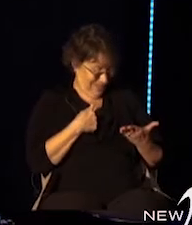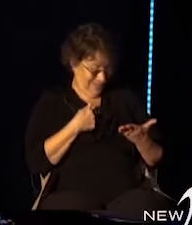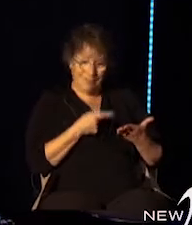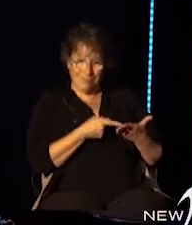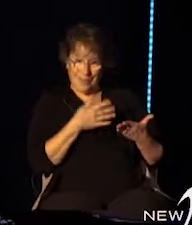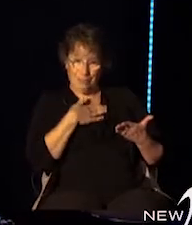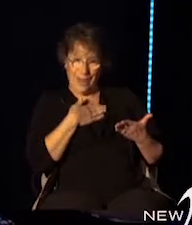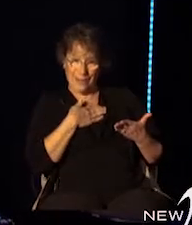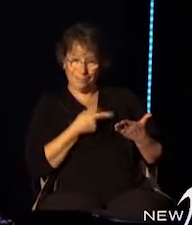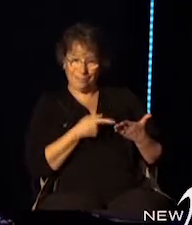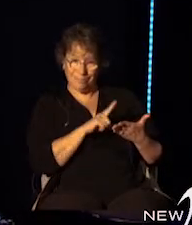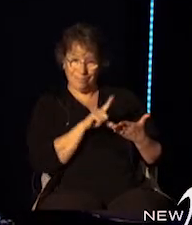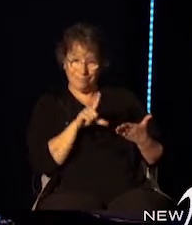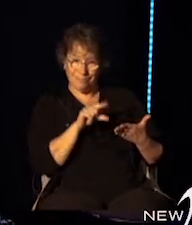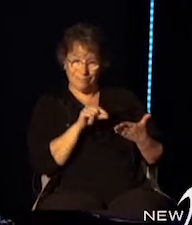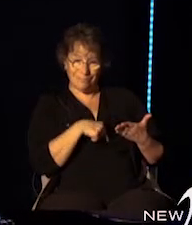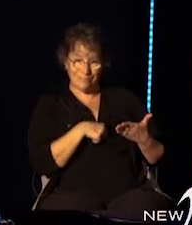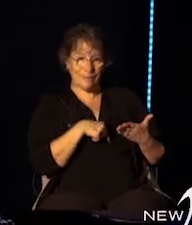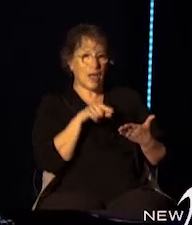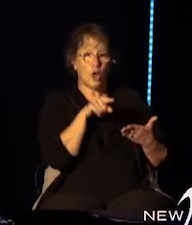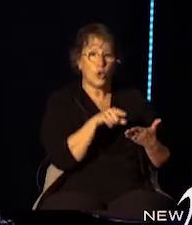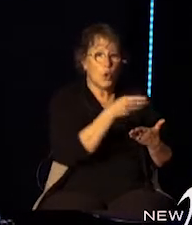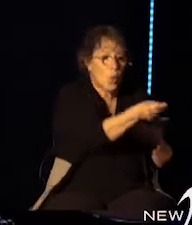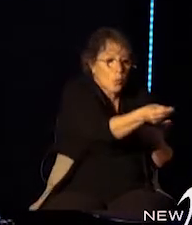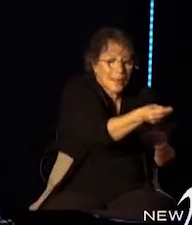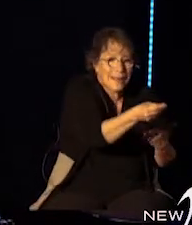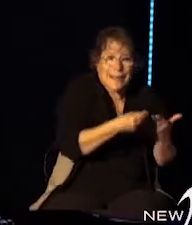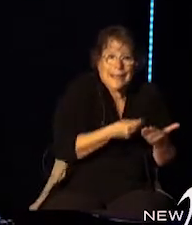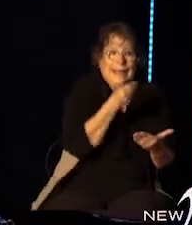Right? You don't give, and then